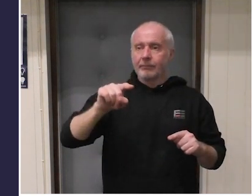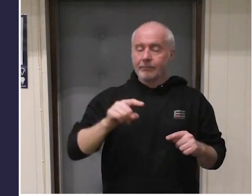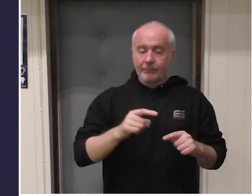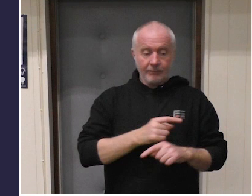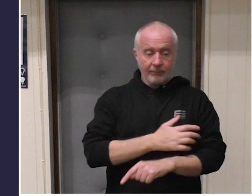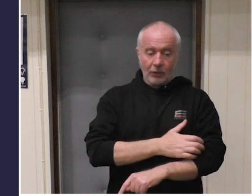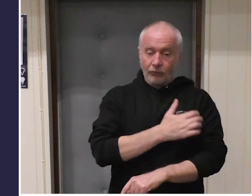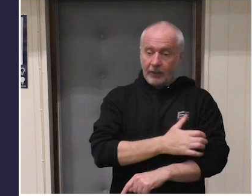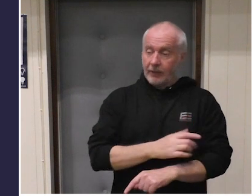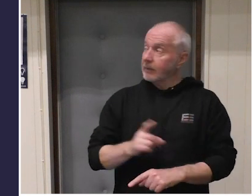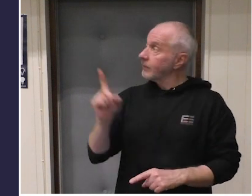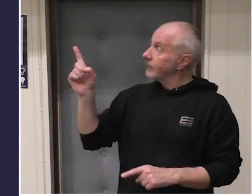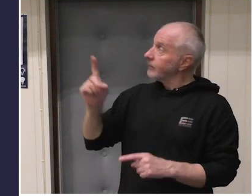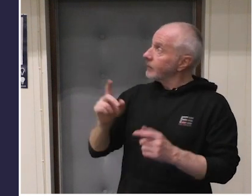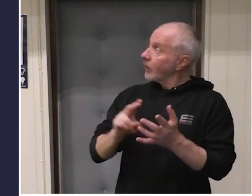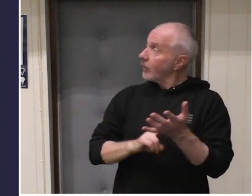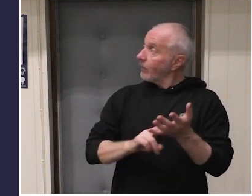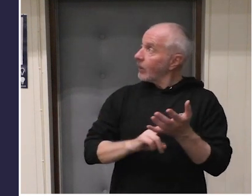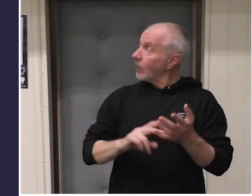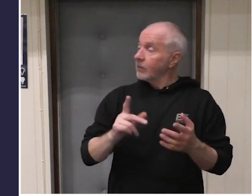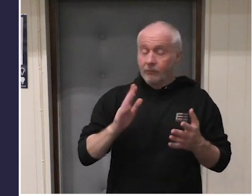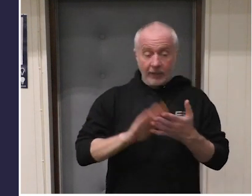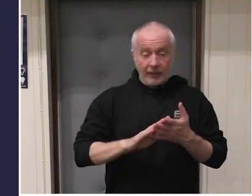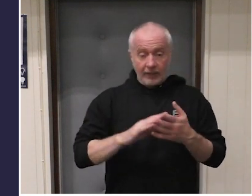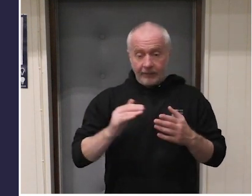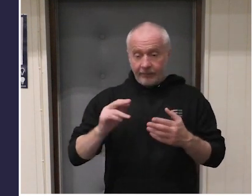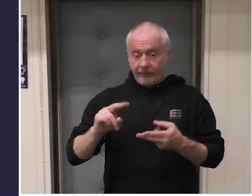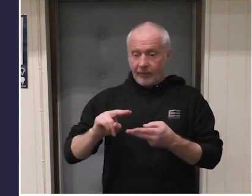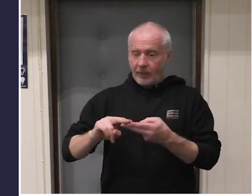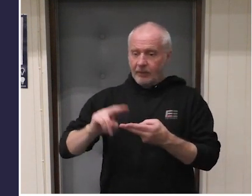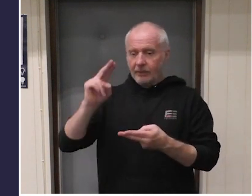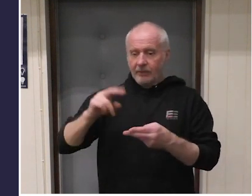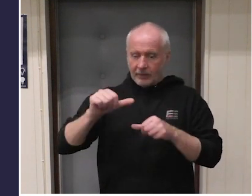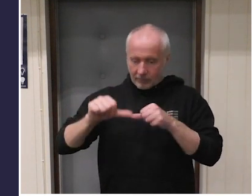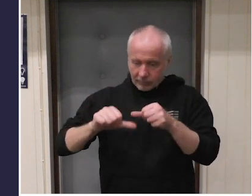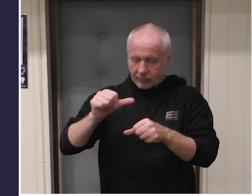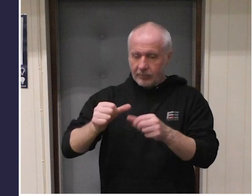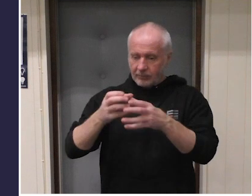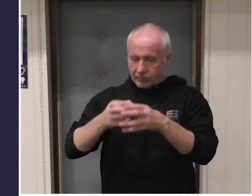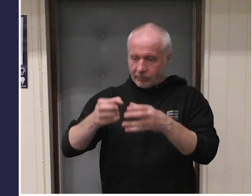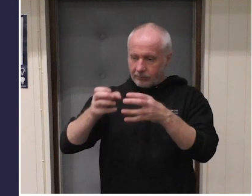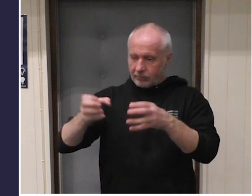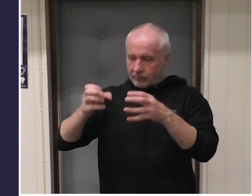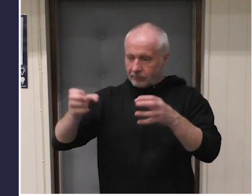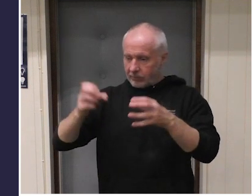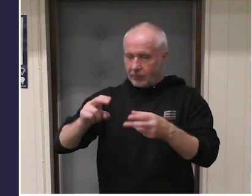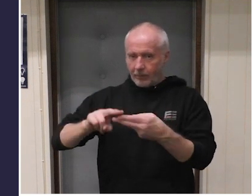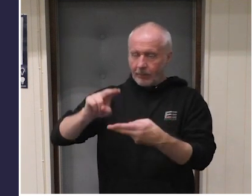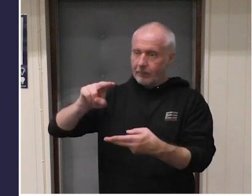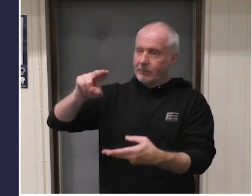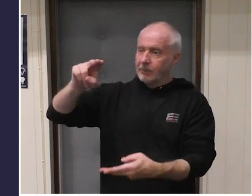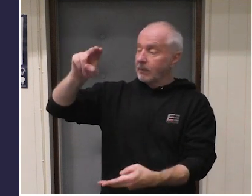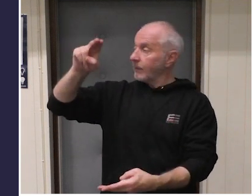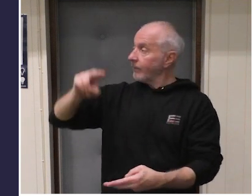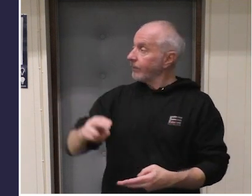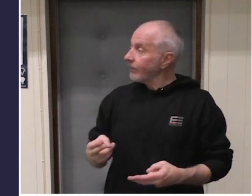is the total number of sequences. The number of sequences kept going up, right? So how do you explain that?